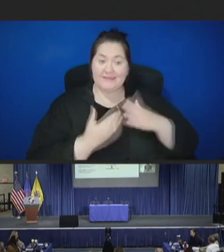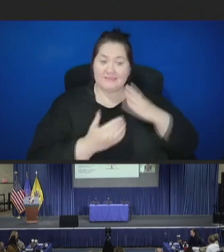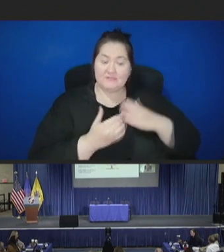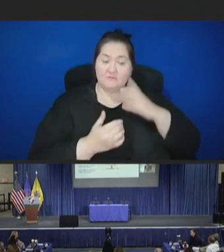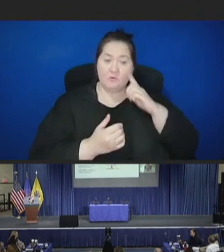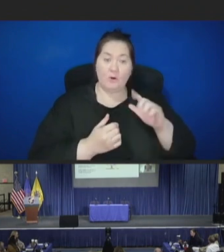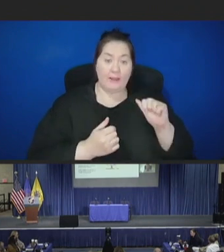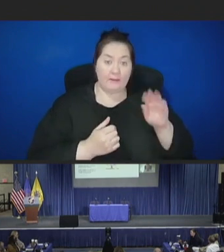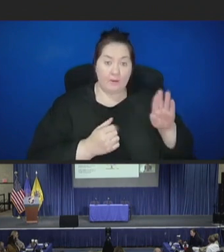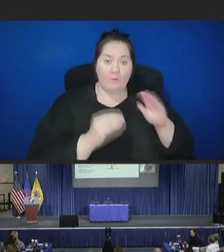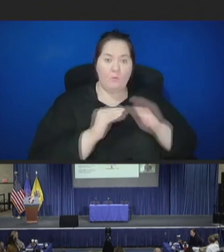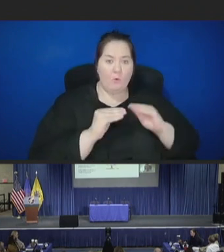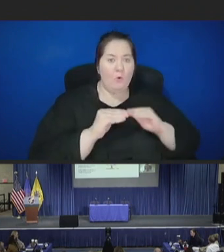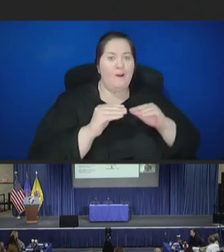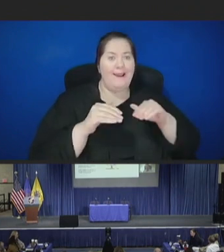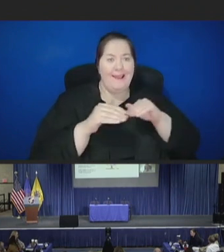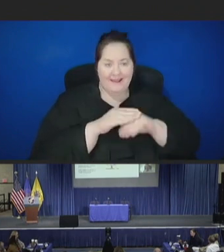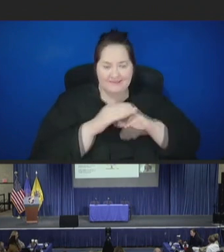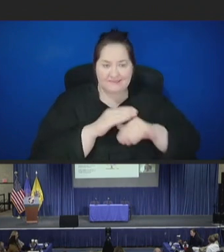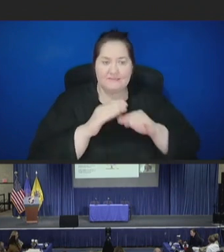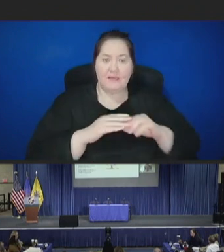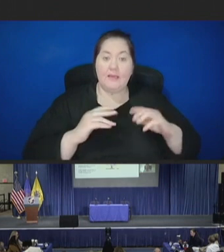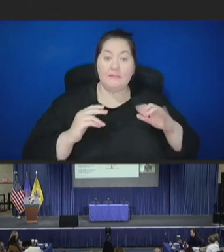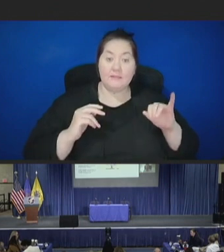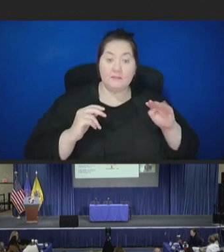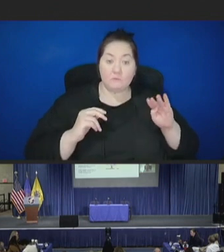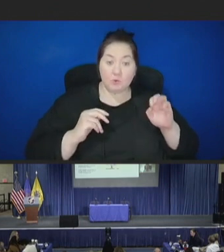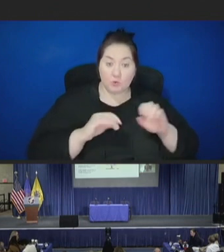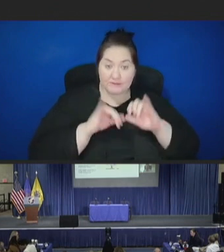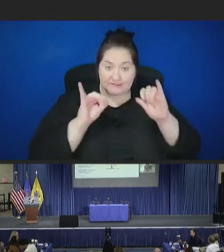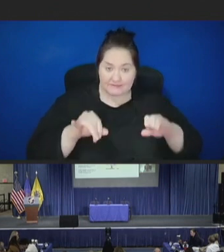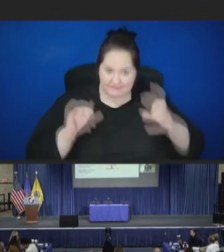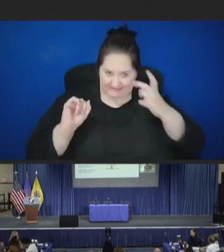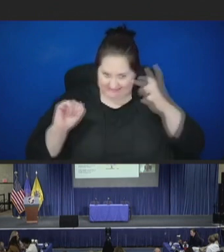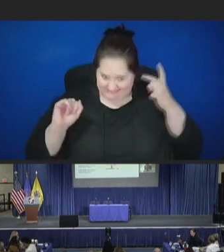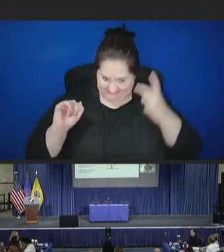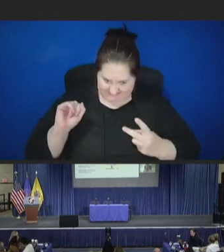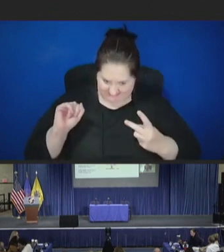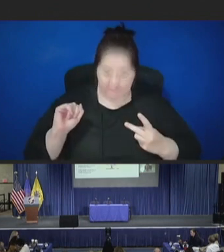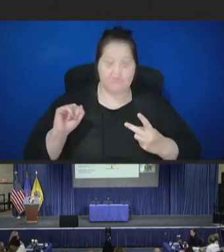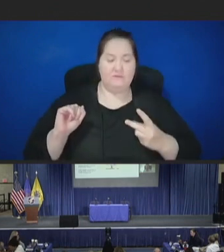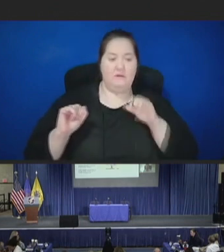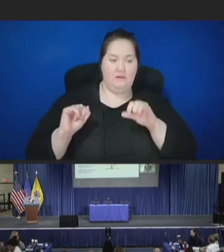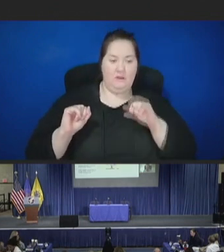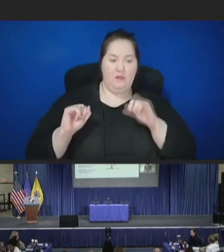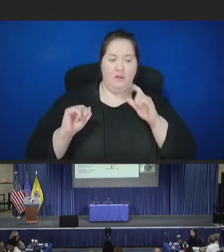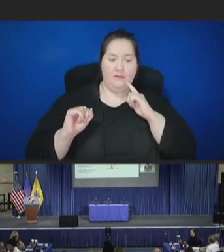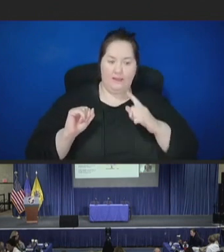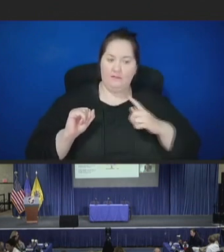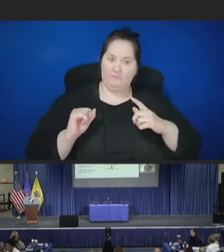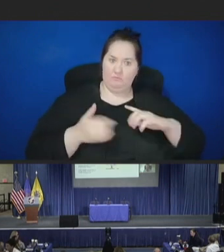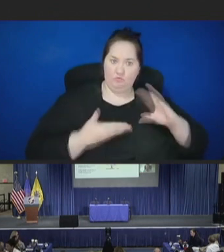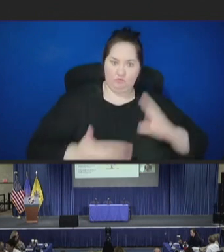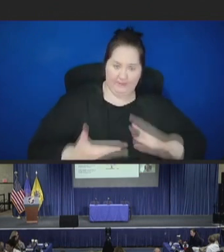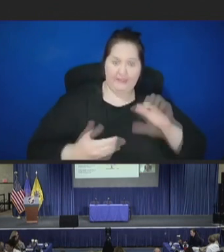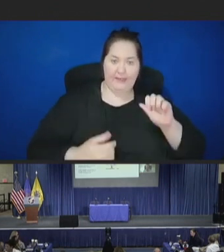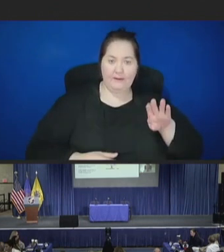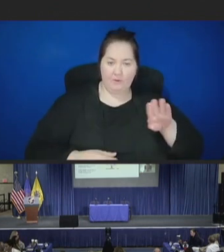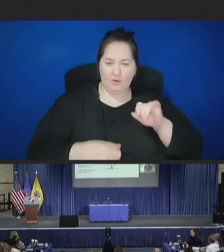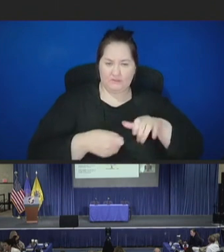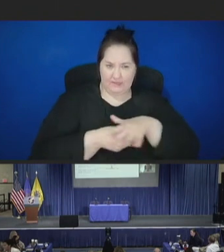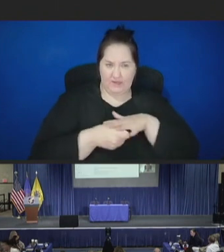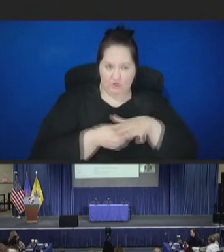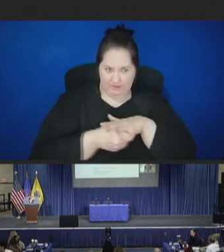get access. So it's easier for the immune system to see if we vaccinate with this, and therefore much easier to induce antibodies to this region.